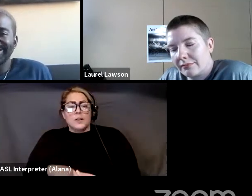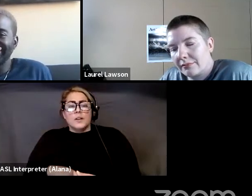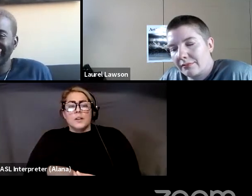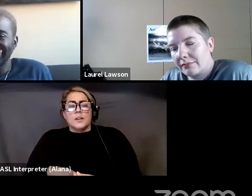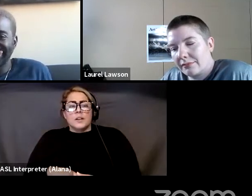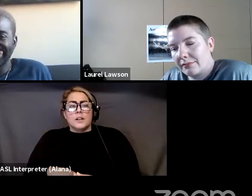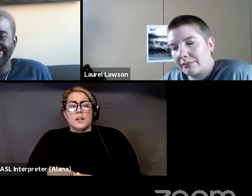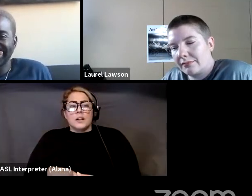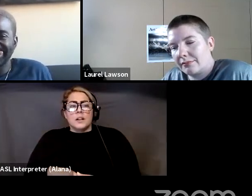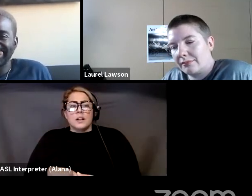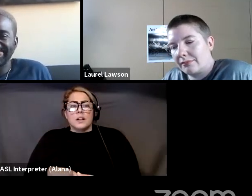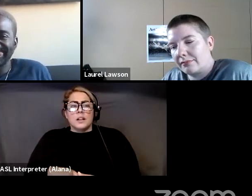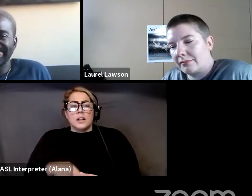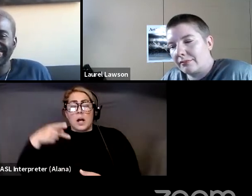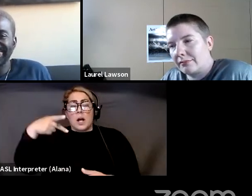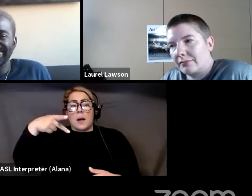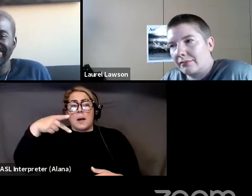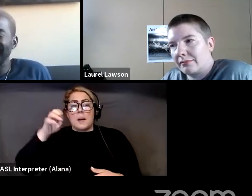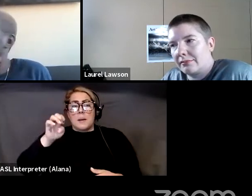that's